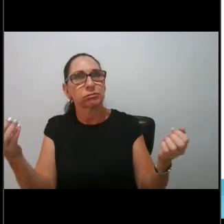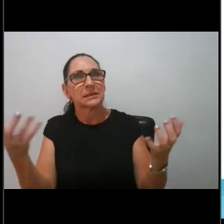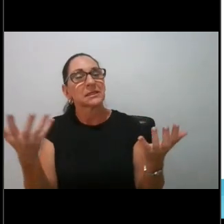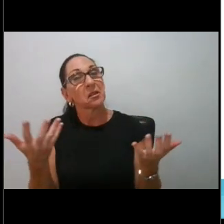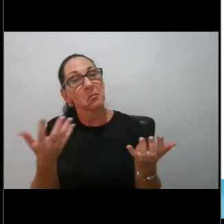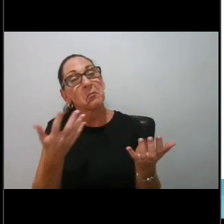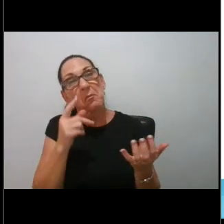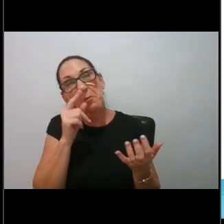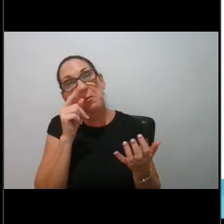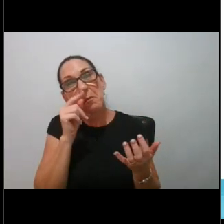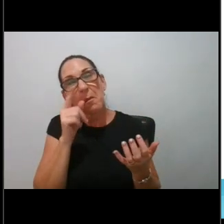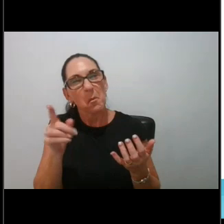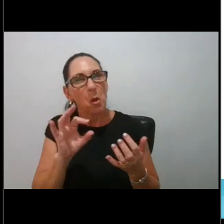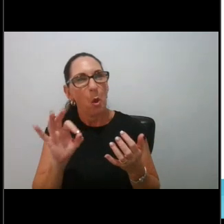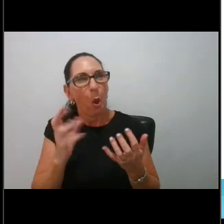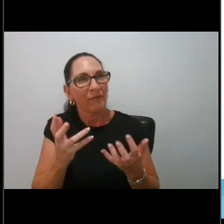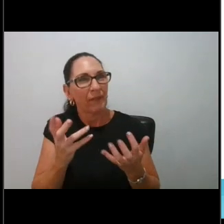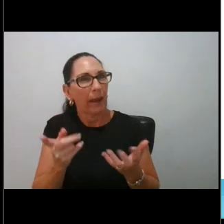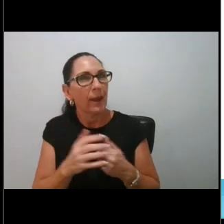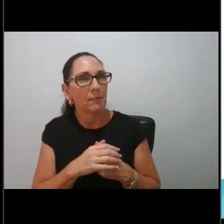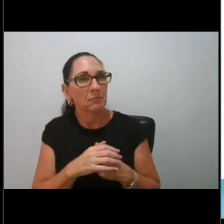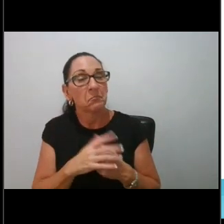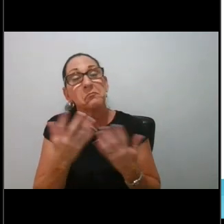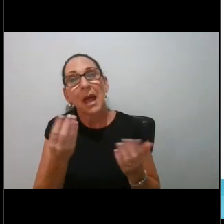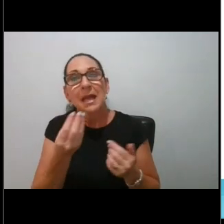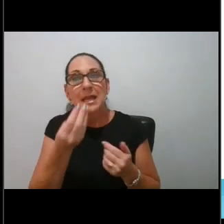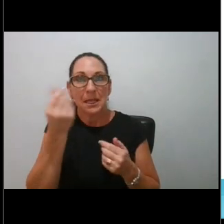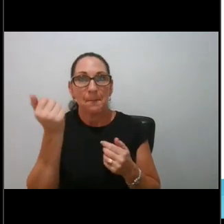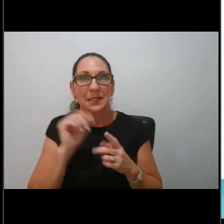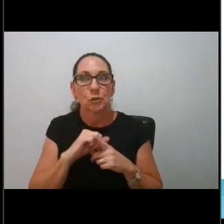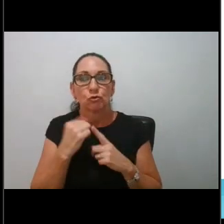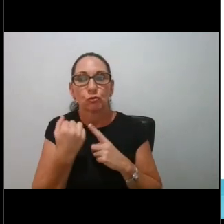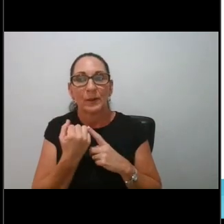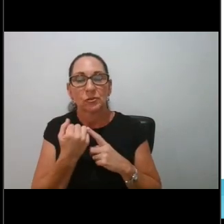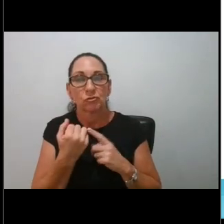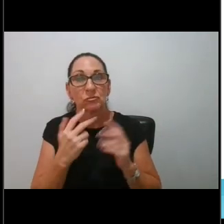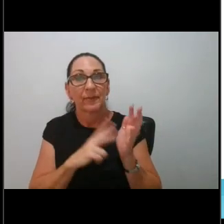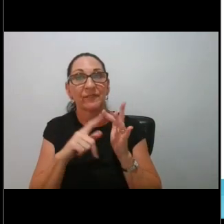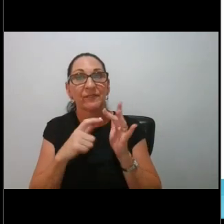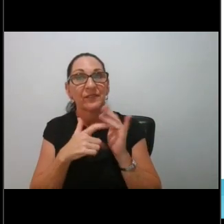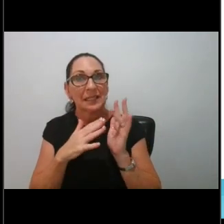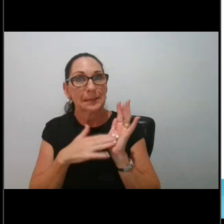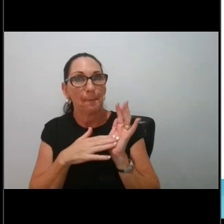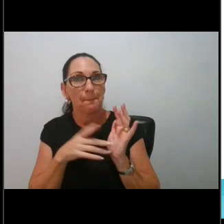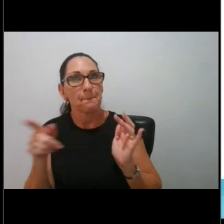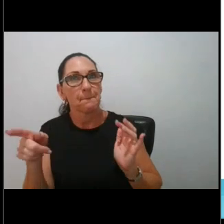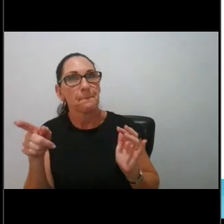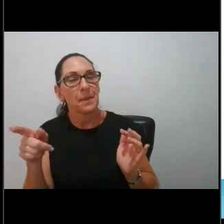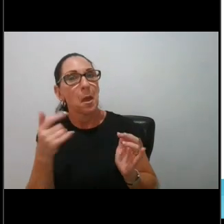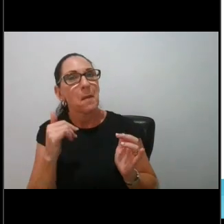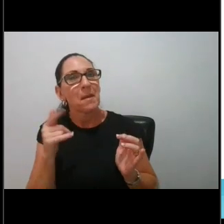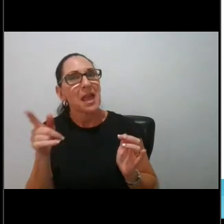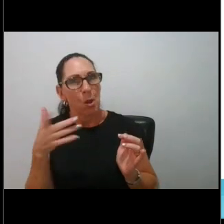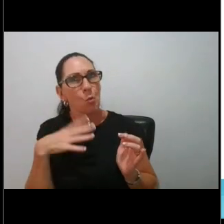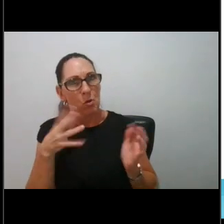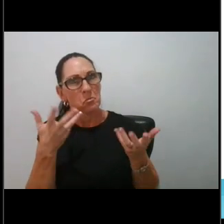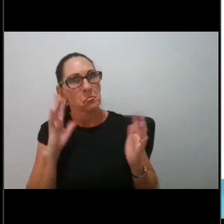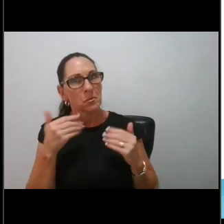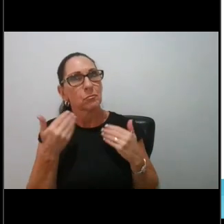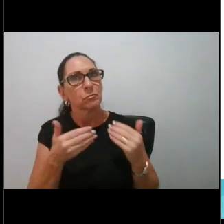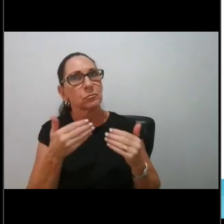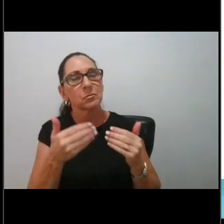some circumstances, the victim might want the process to proceed, but they might not want